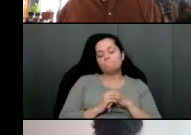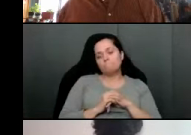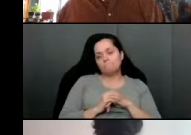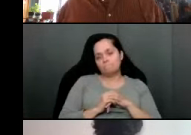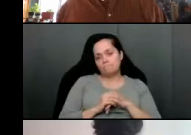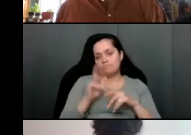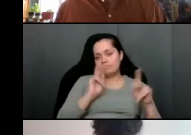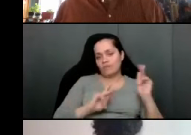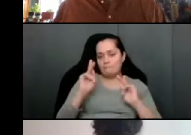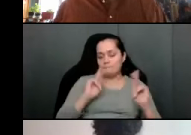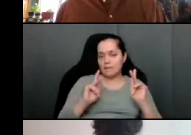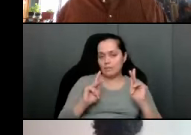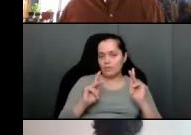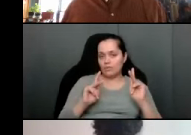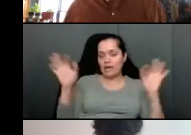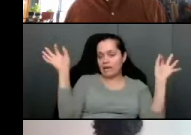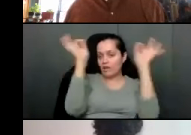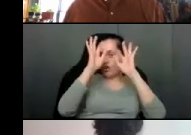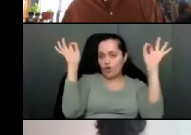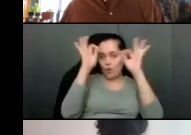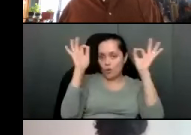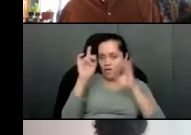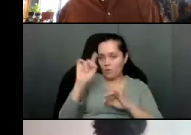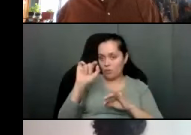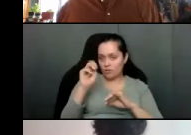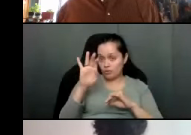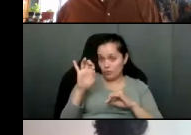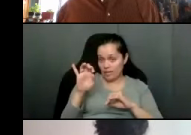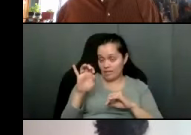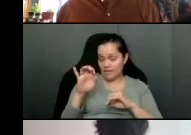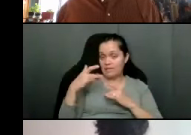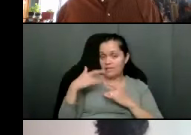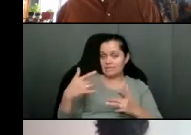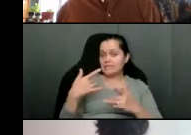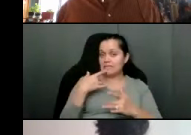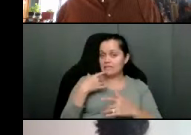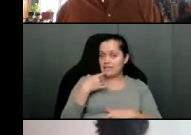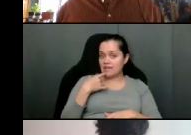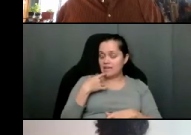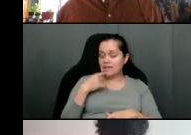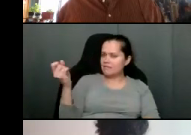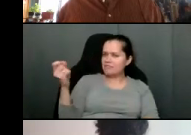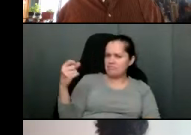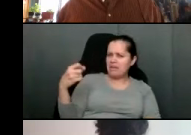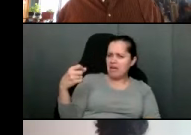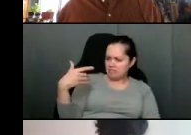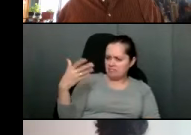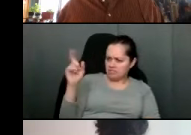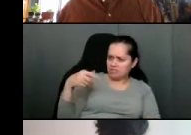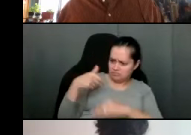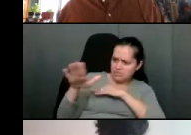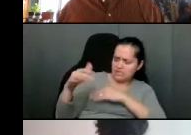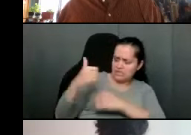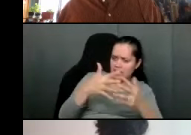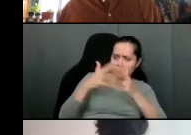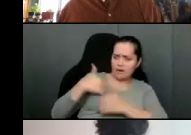The people who had no idea where Ukraine is tended to say, yes, we should send